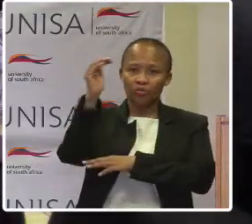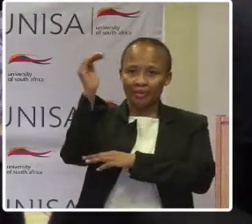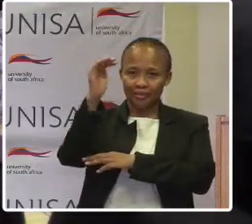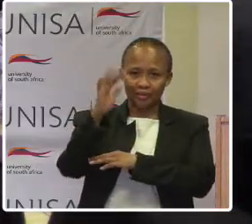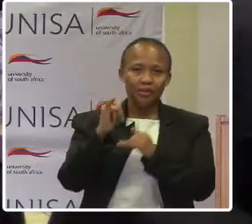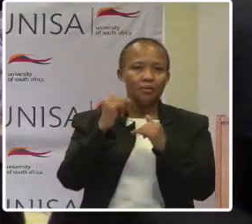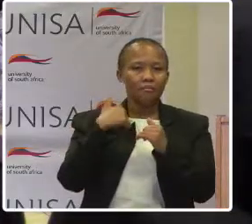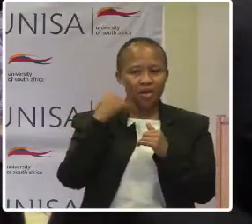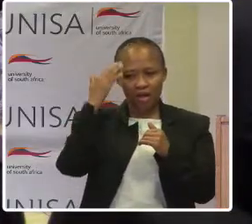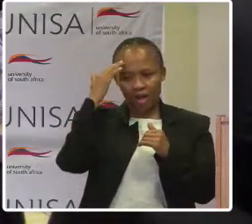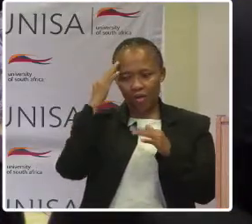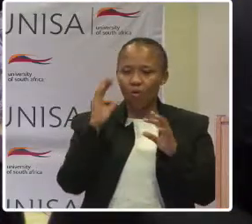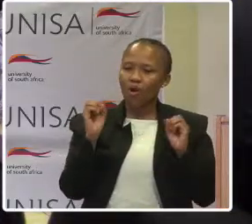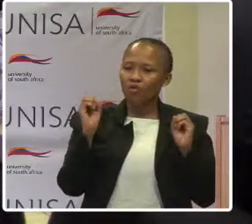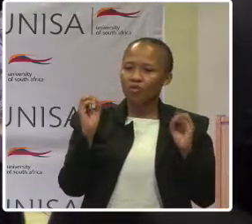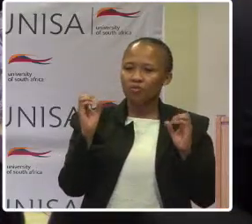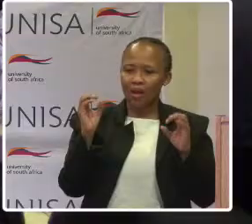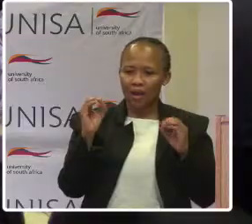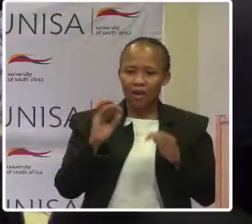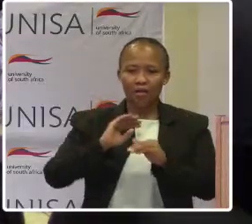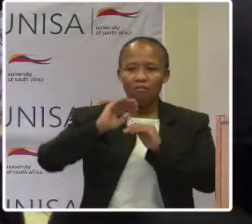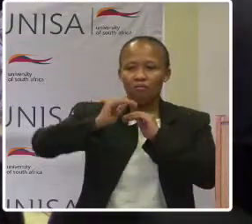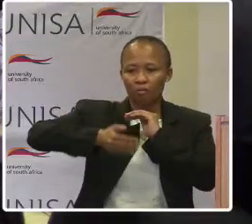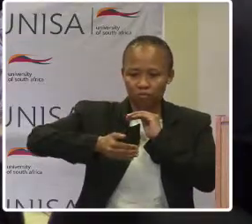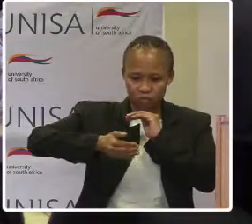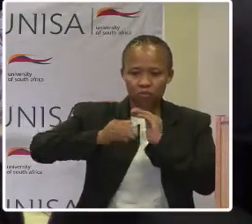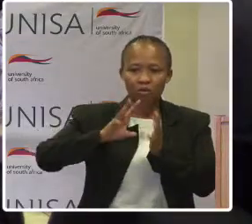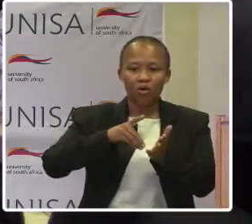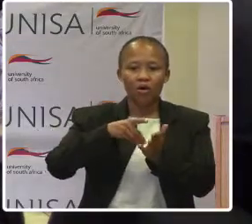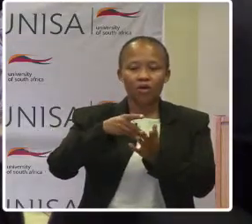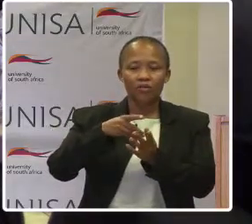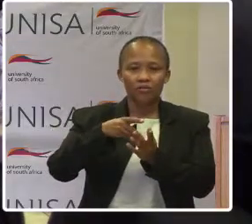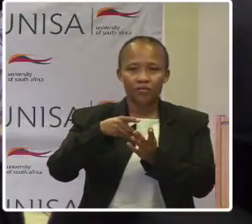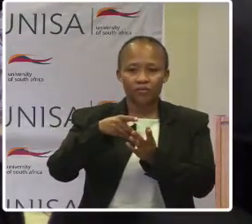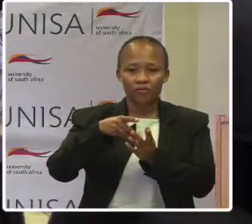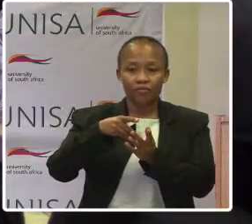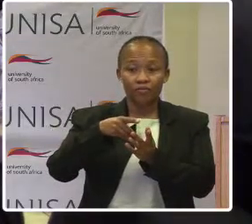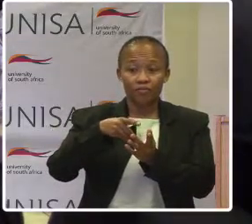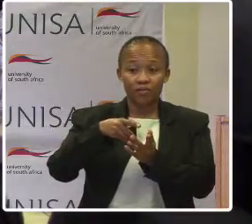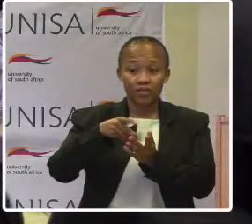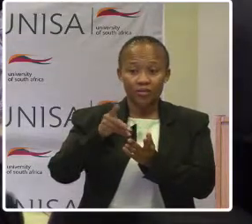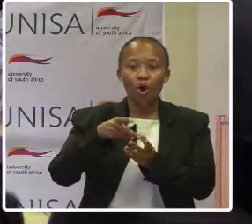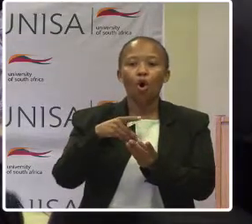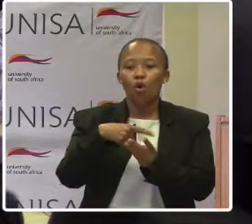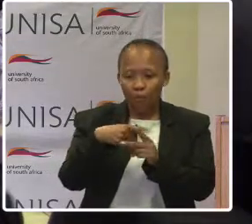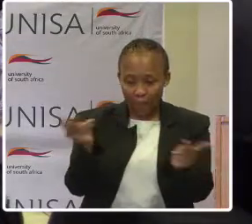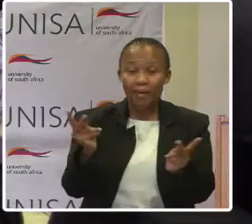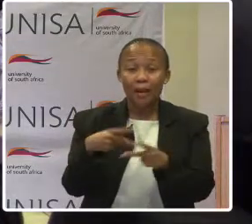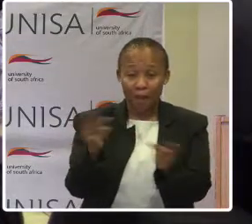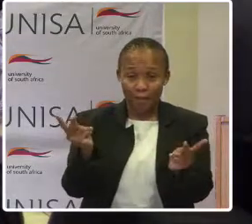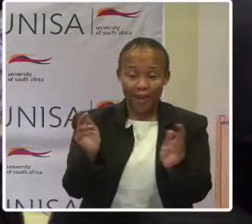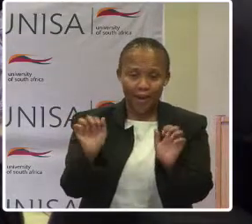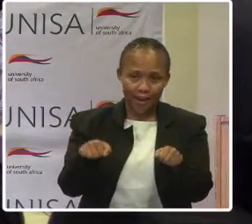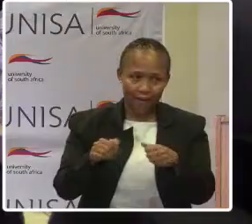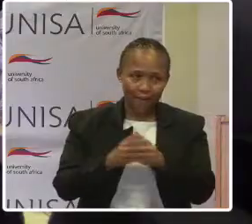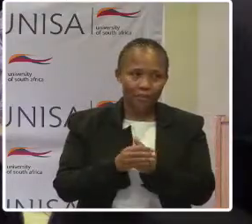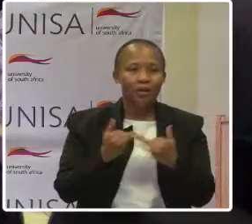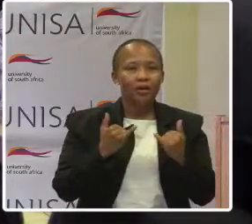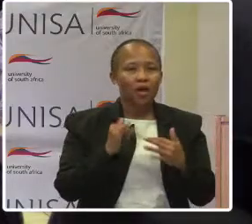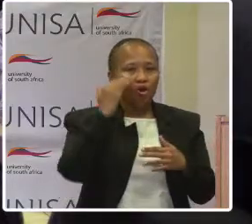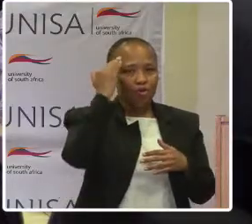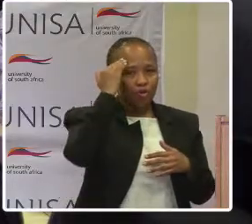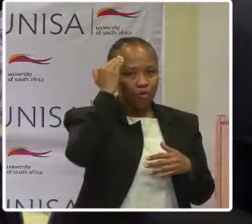civilian, and recently I heard that you were speaking about the DRC, where we know that